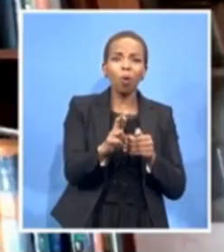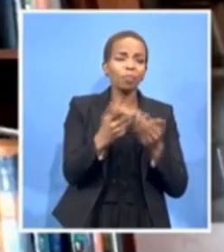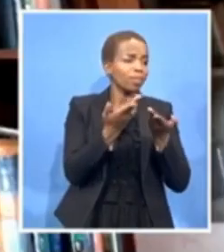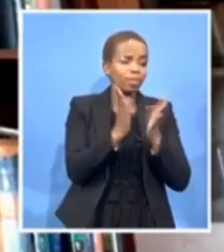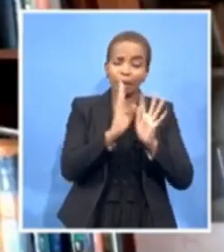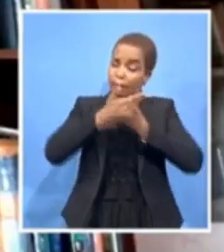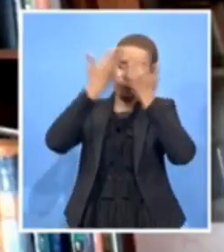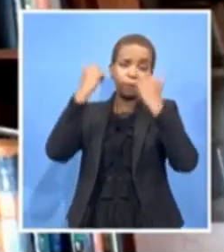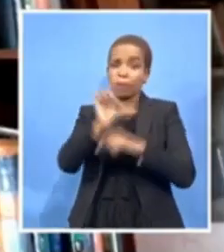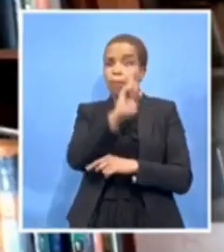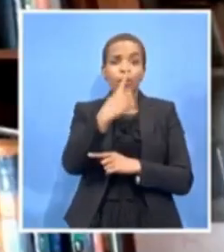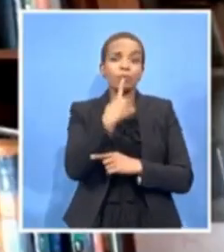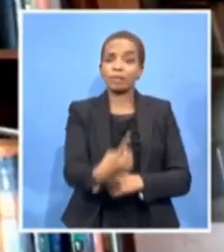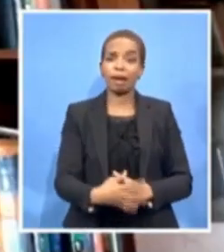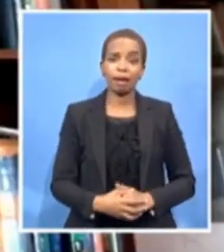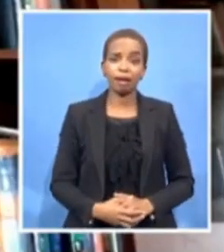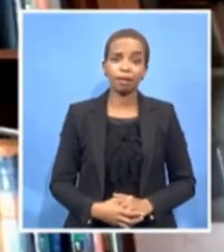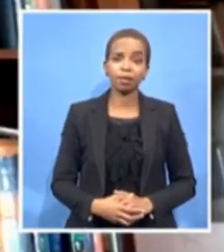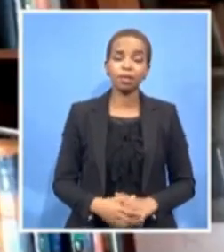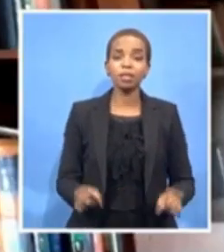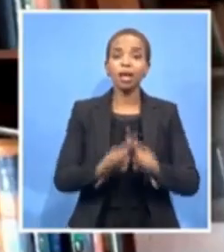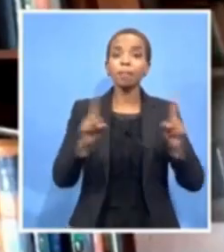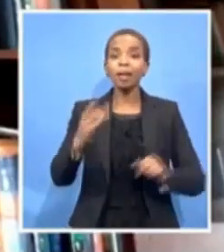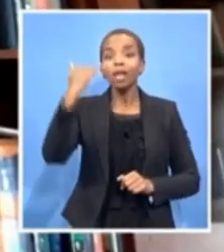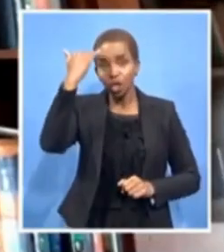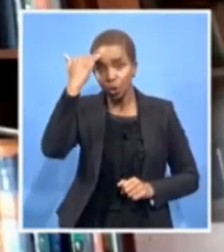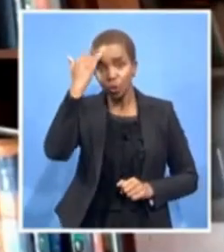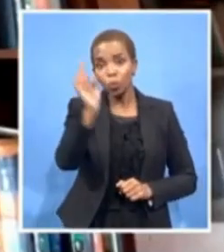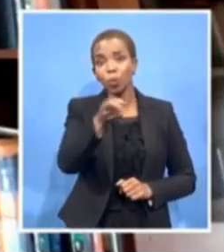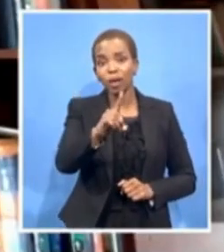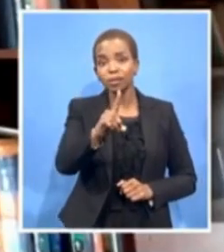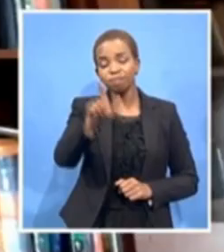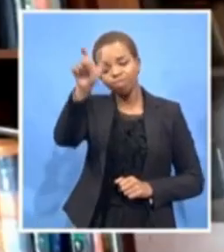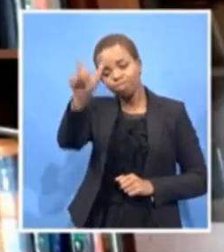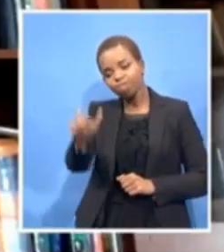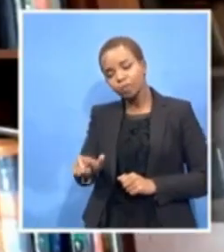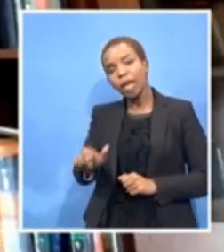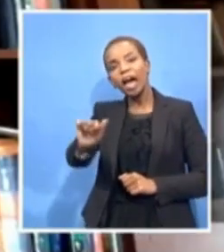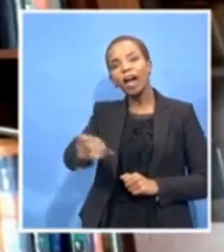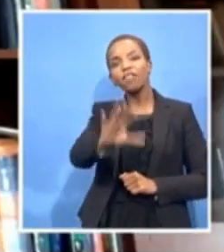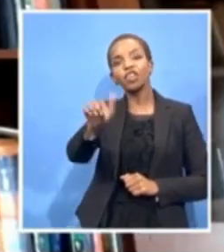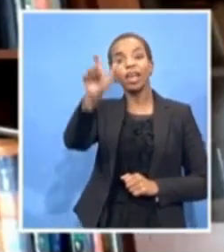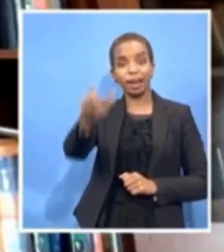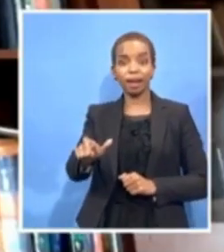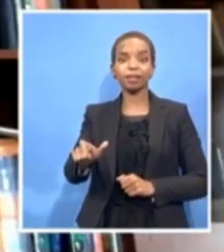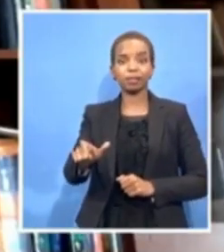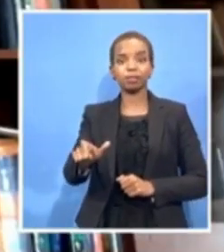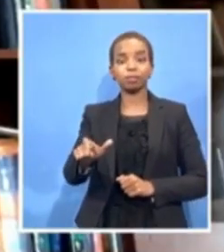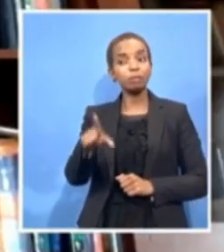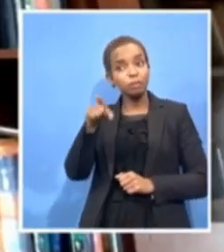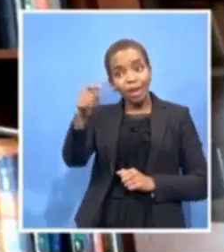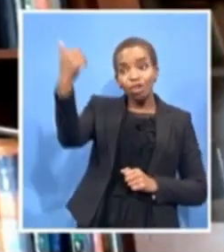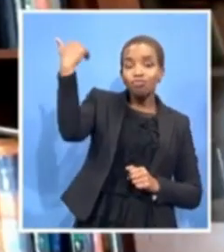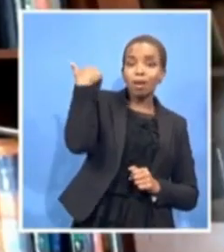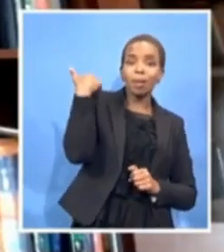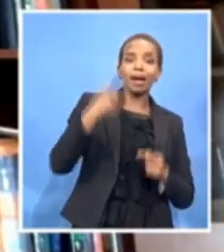fact that he was an African. He reminded us that it is not our Tanzanian-ness that